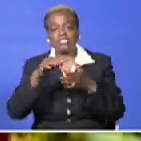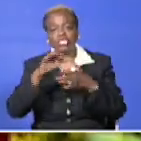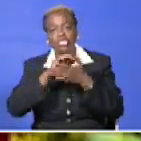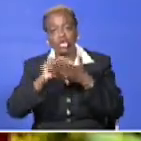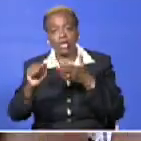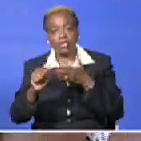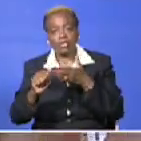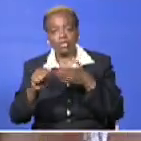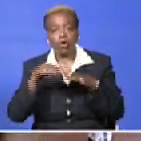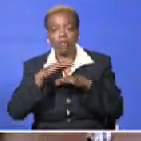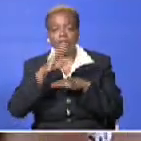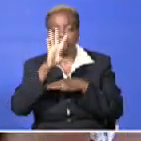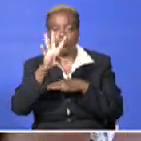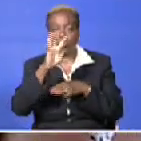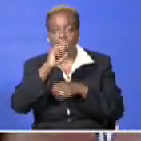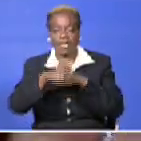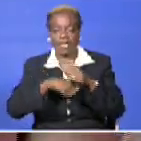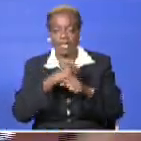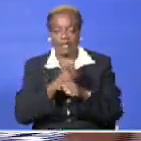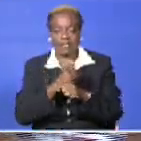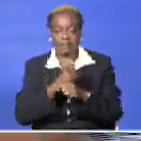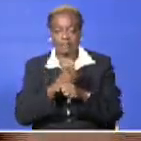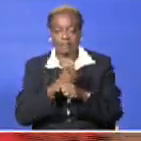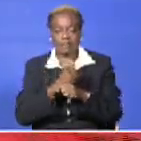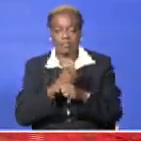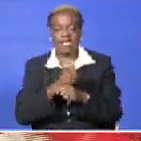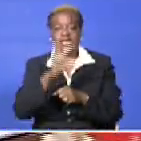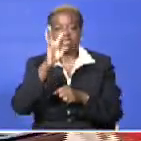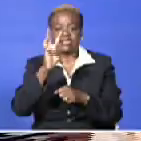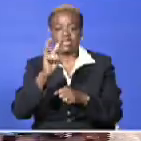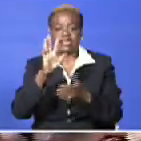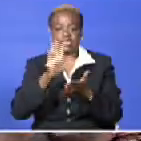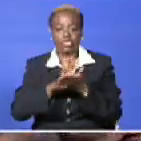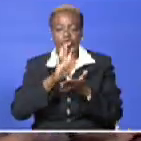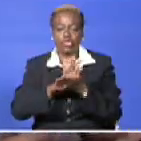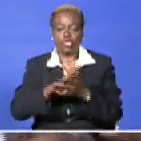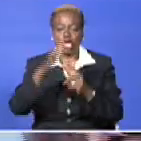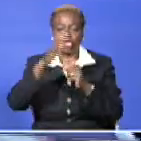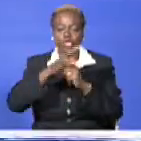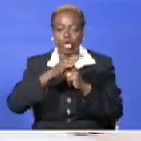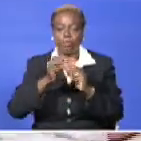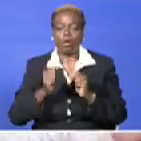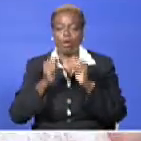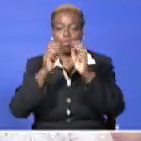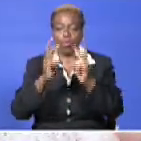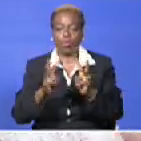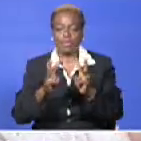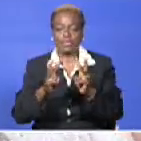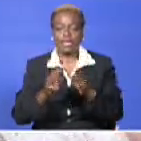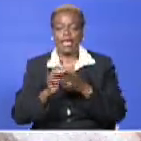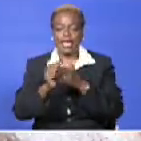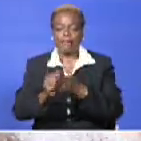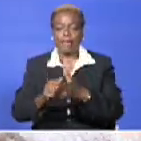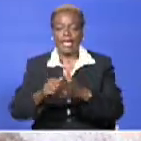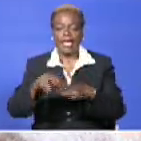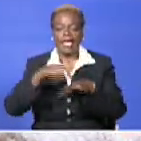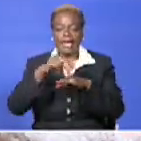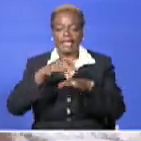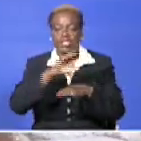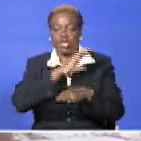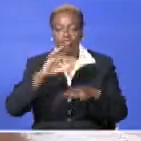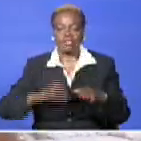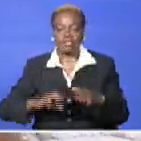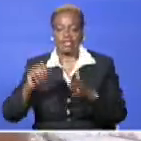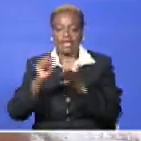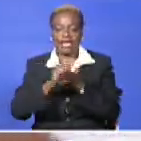at. Well, six schools receiving top awards this year, led by Nassau Christian Academy and Queens